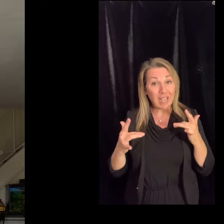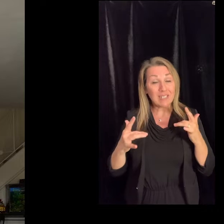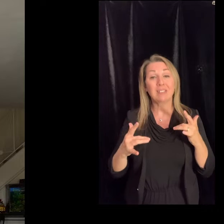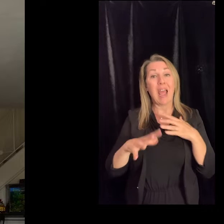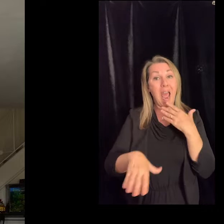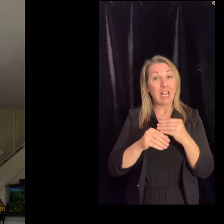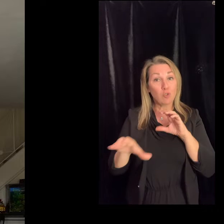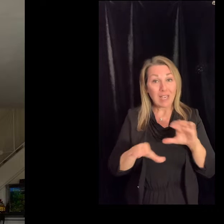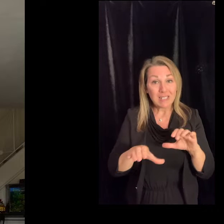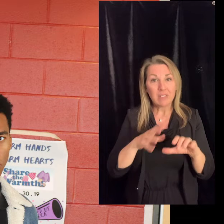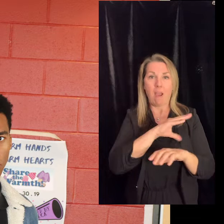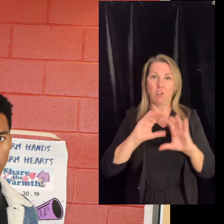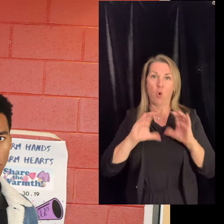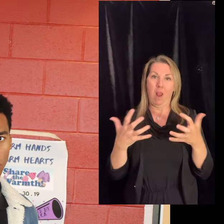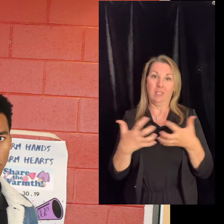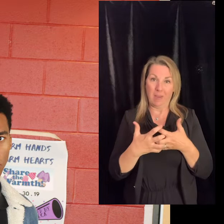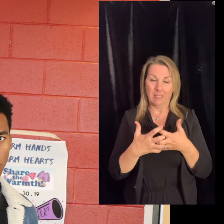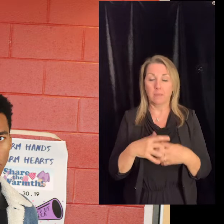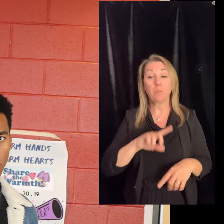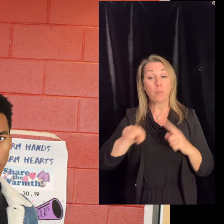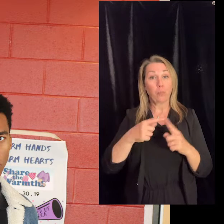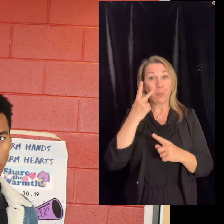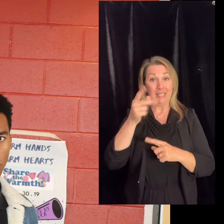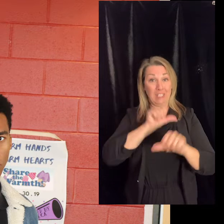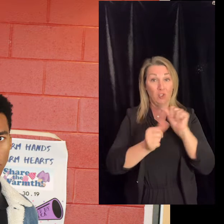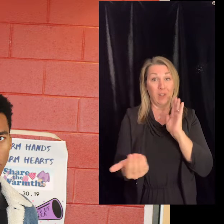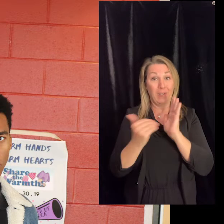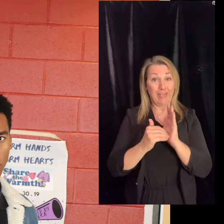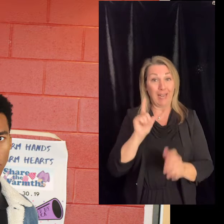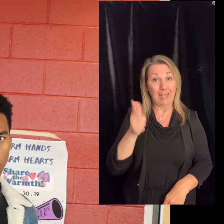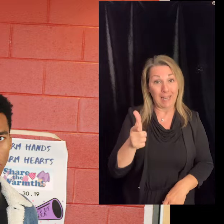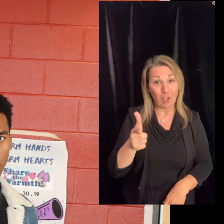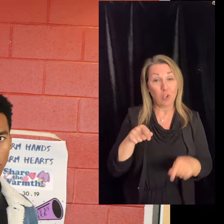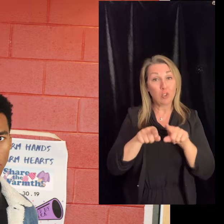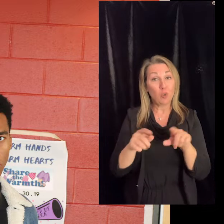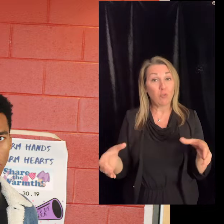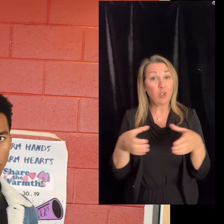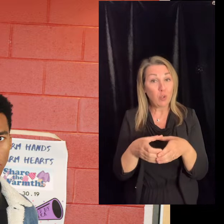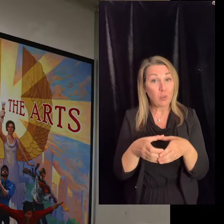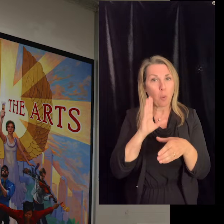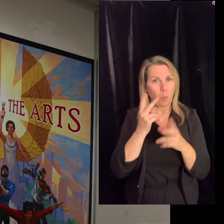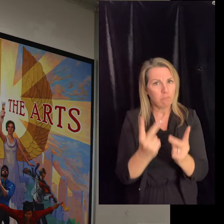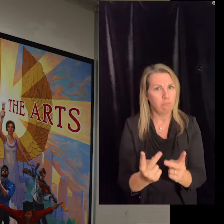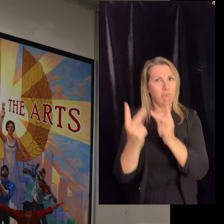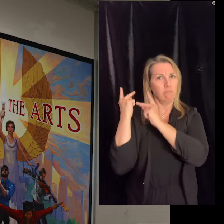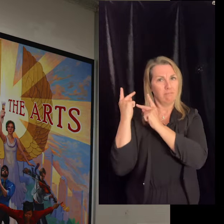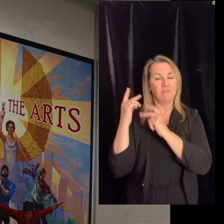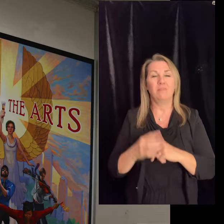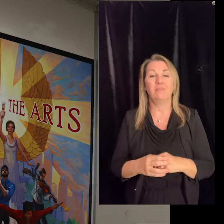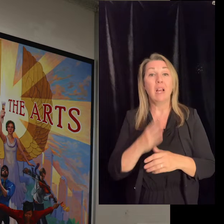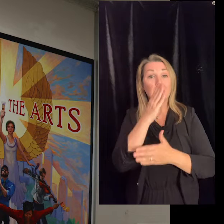extracurricular activities, and your classmates. When you see your classmates later in life at reunions, fond memories will come